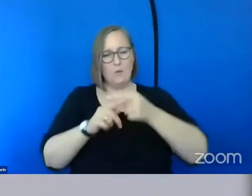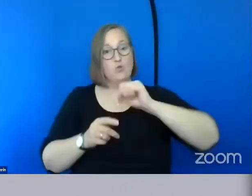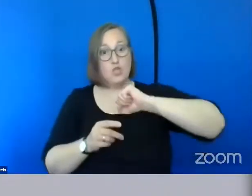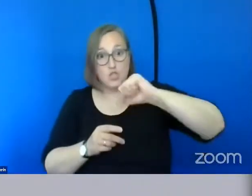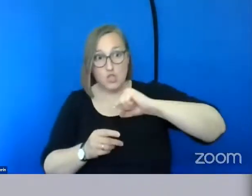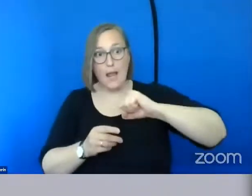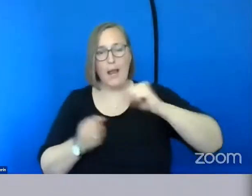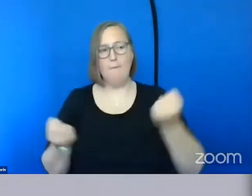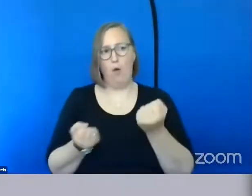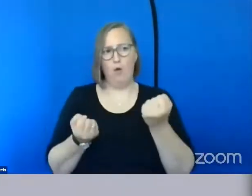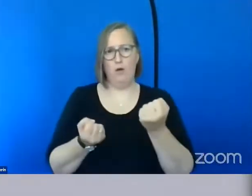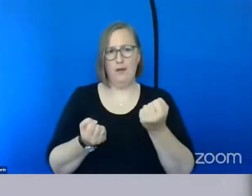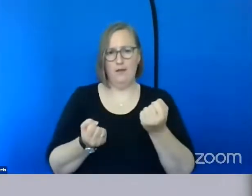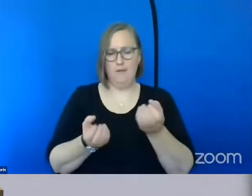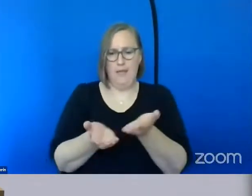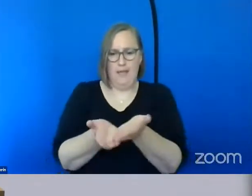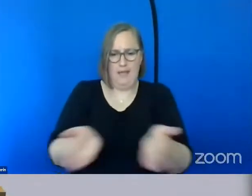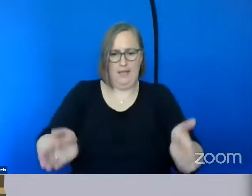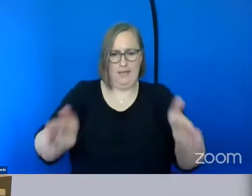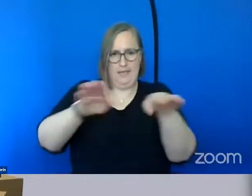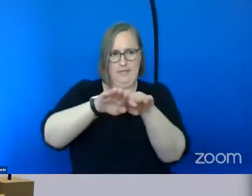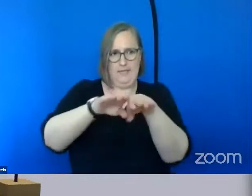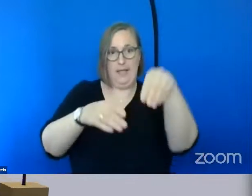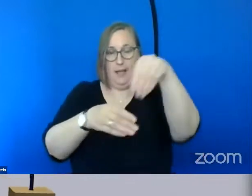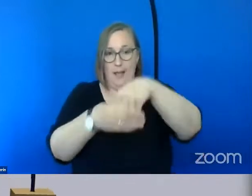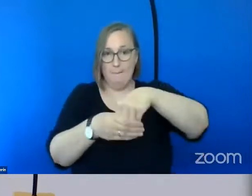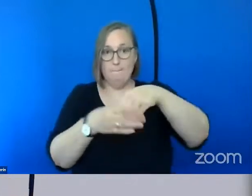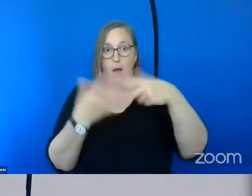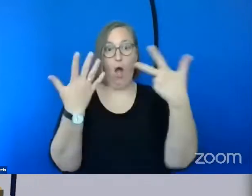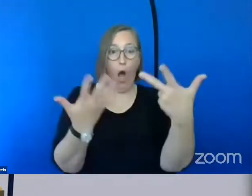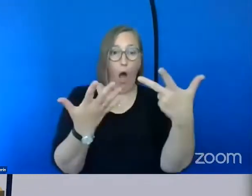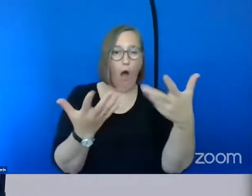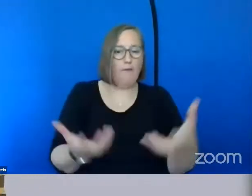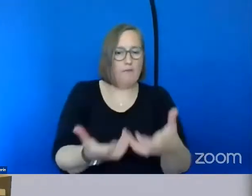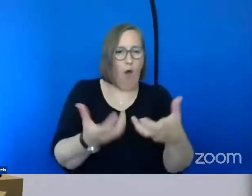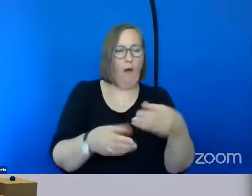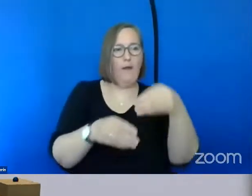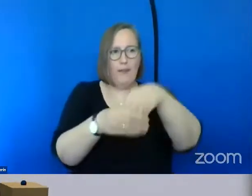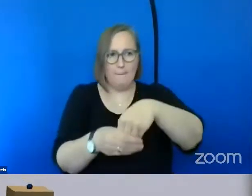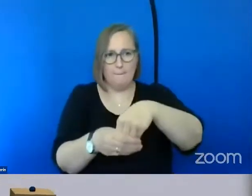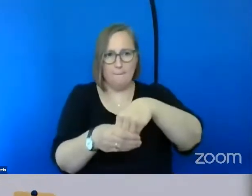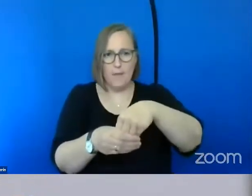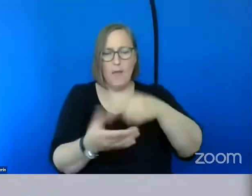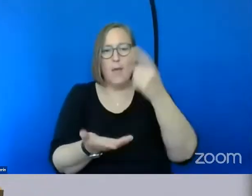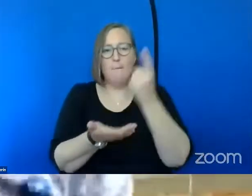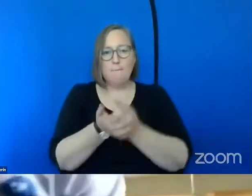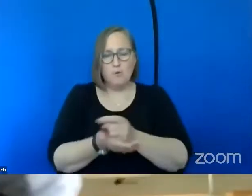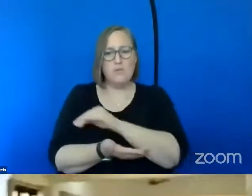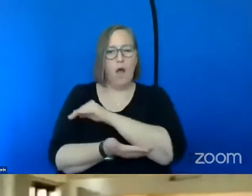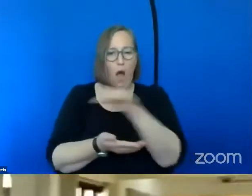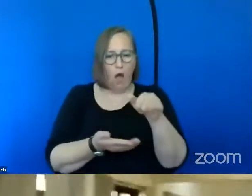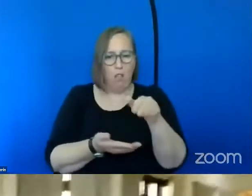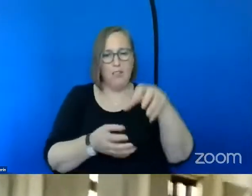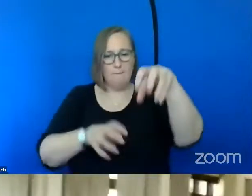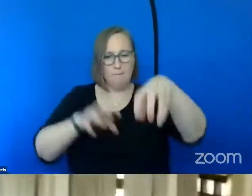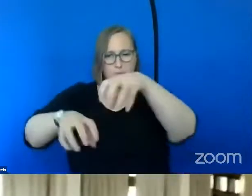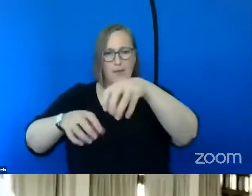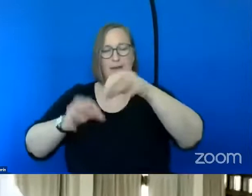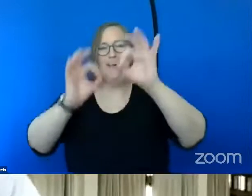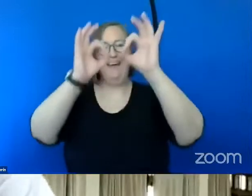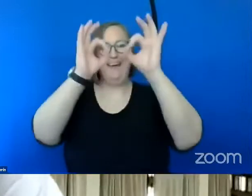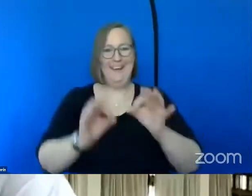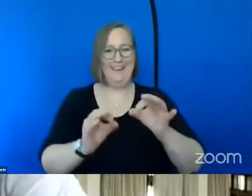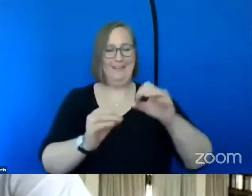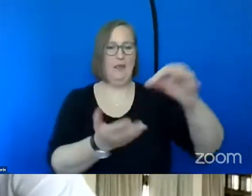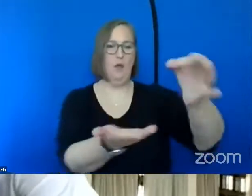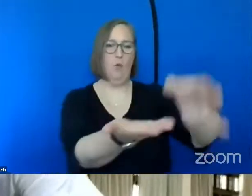in their respective spots. Athletes must use their prosthetic arms to do this. The fastest athlete to position all objects